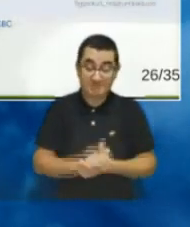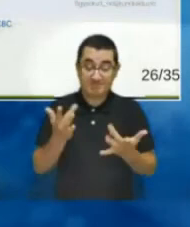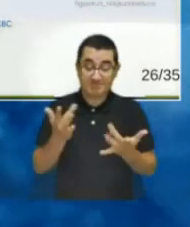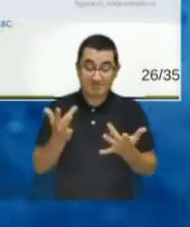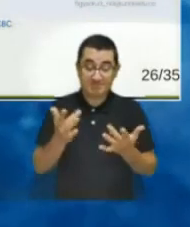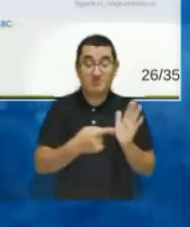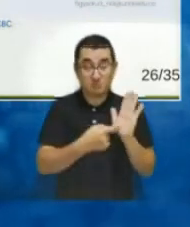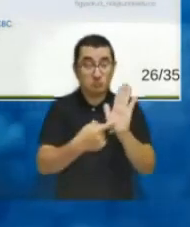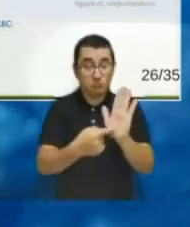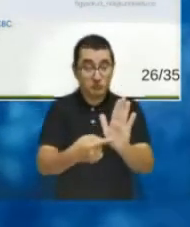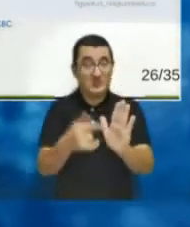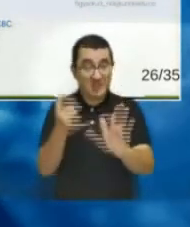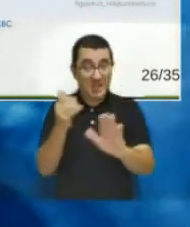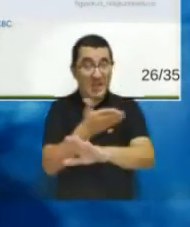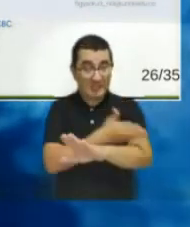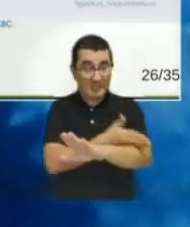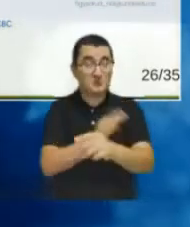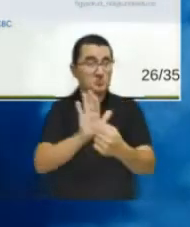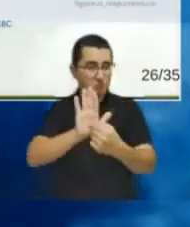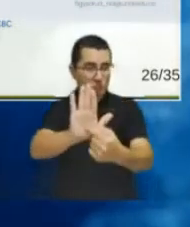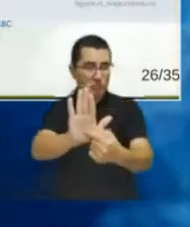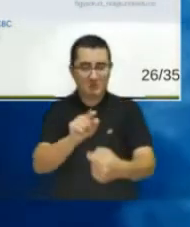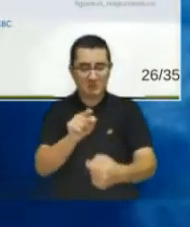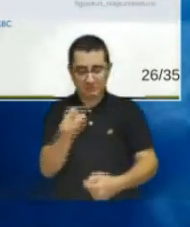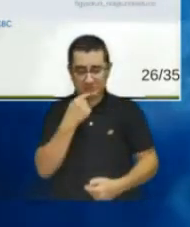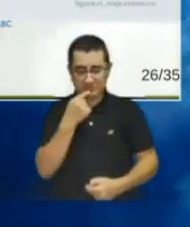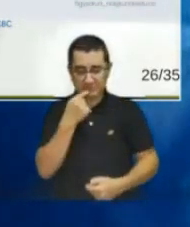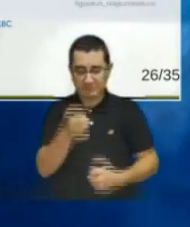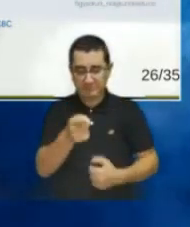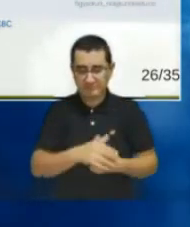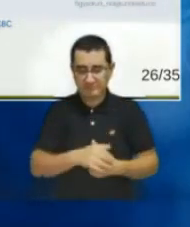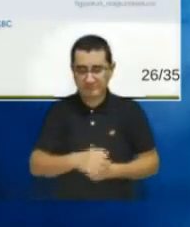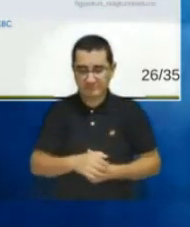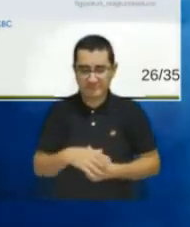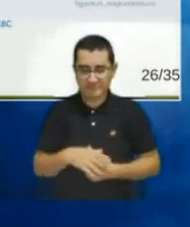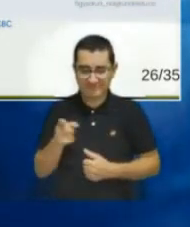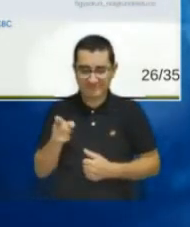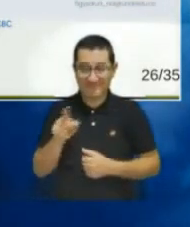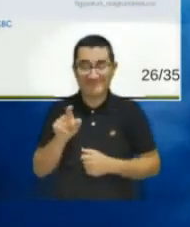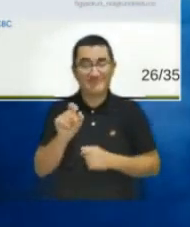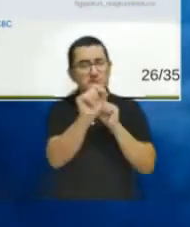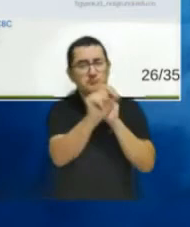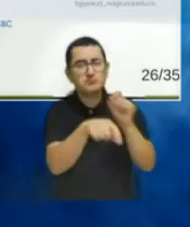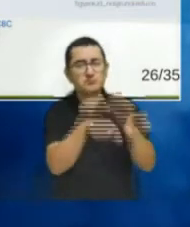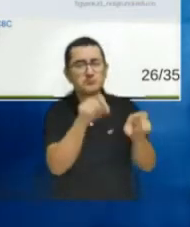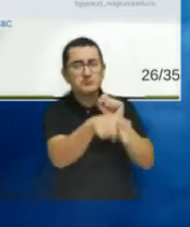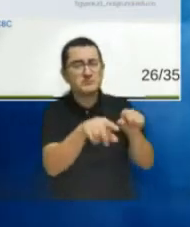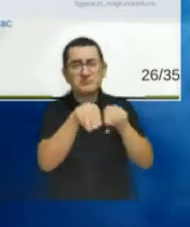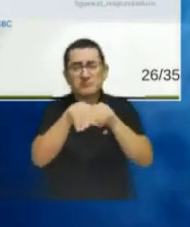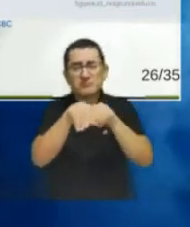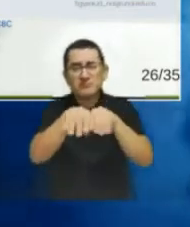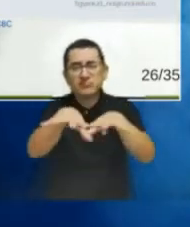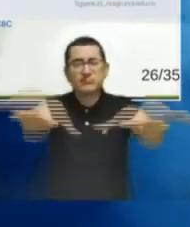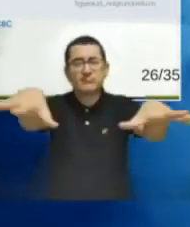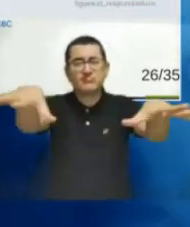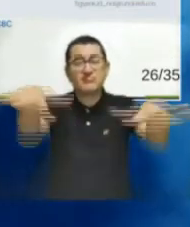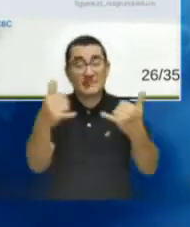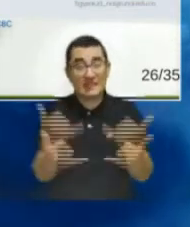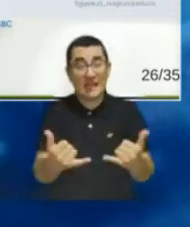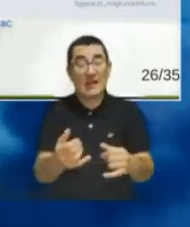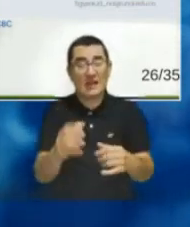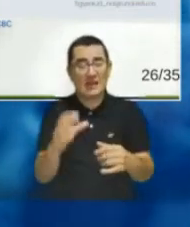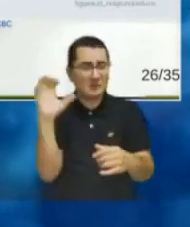some preliminary results that I'm going to share with you. In other words, it means that this service, actually we have tried to disseminate it through the